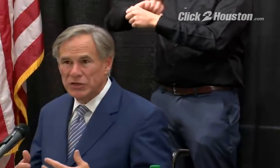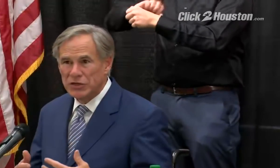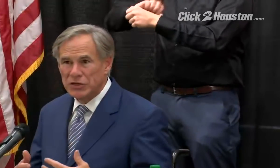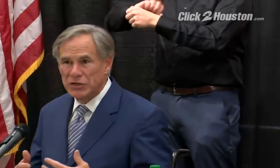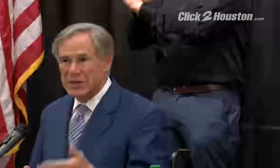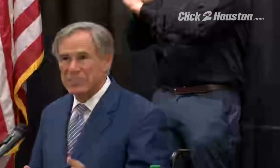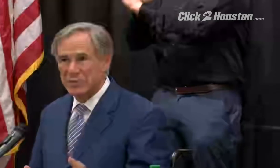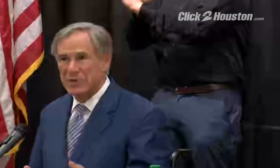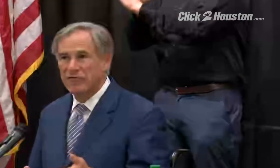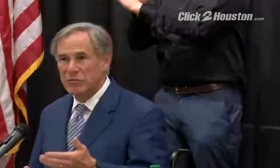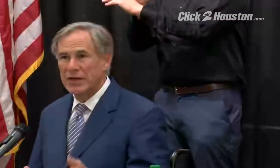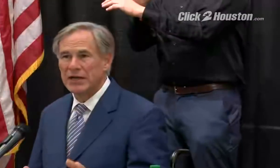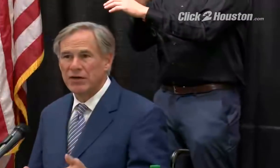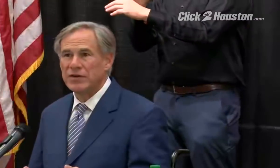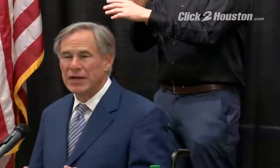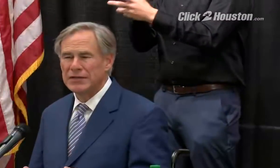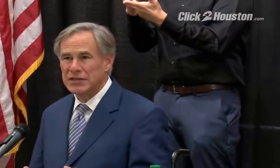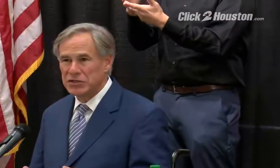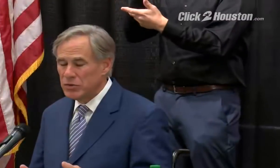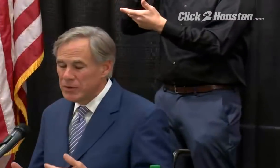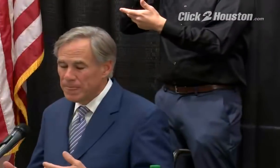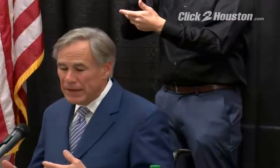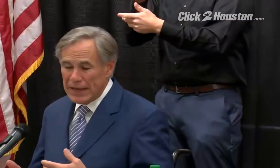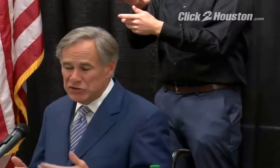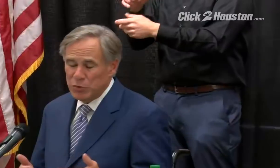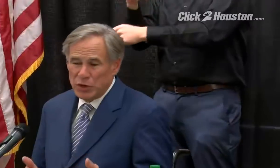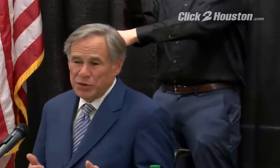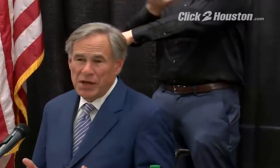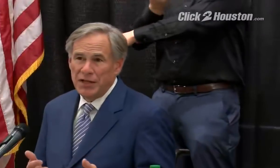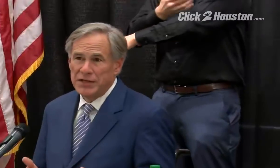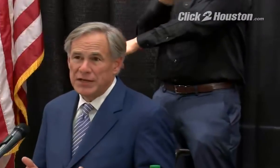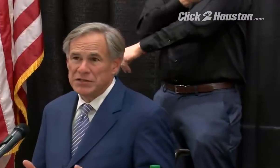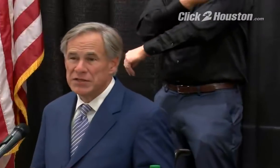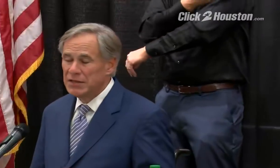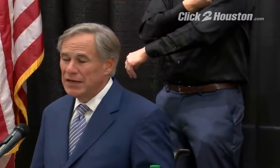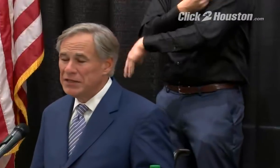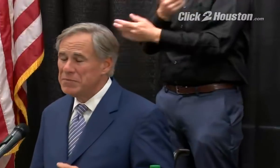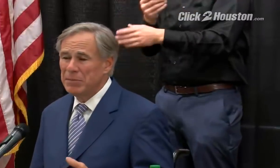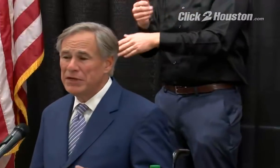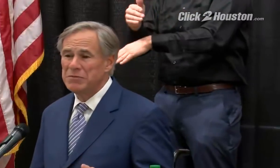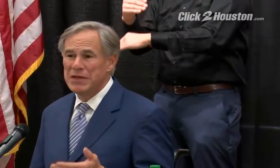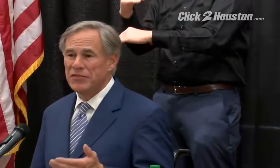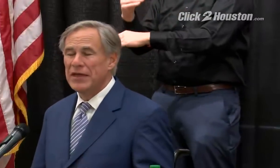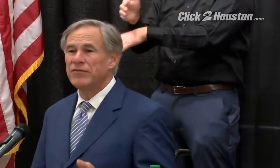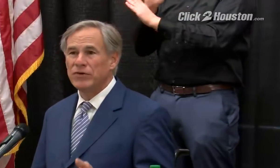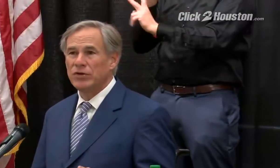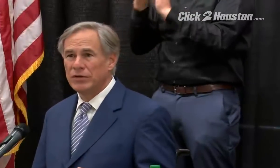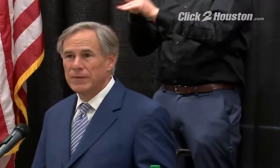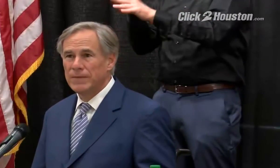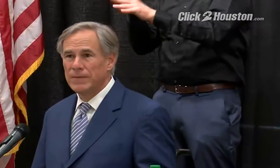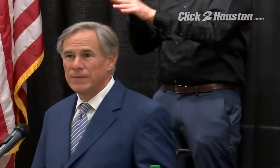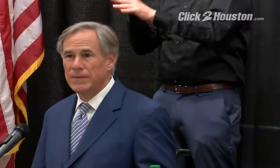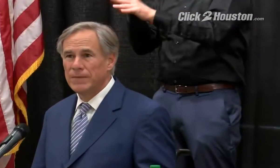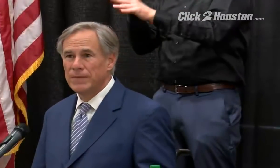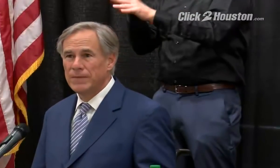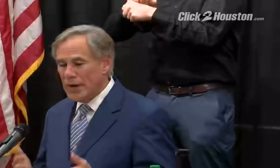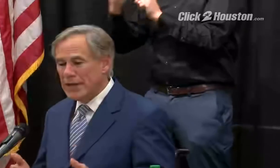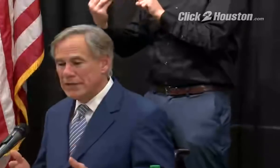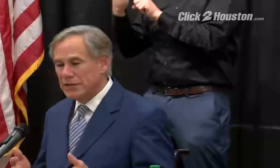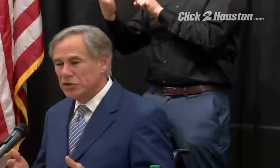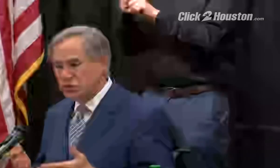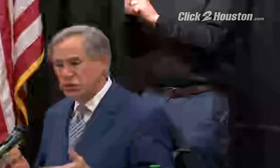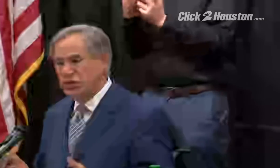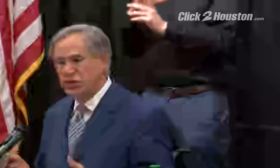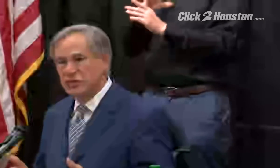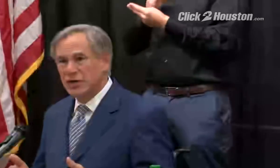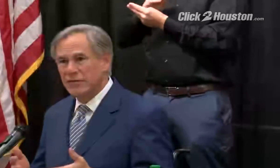to prevent people from getting COVID-19. So as we go into the holidays, I think people need to be thankful for the way